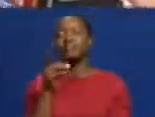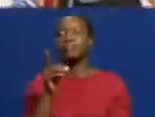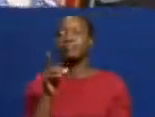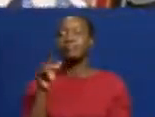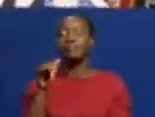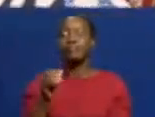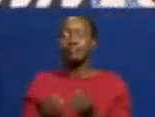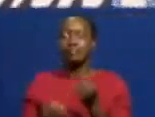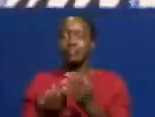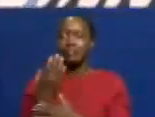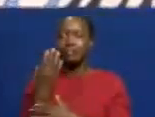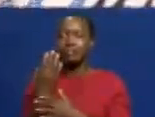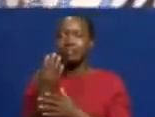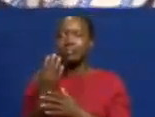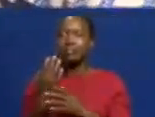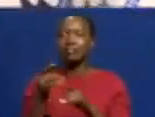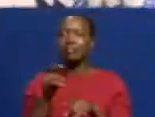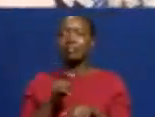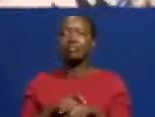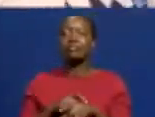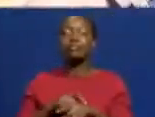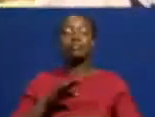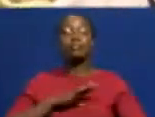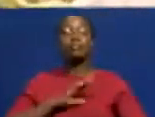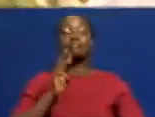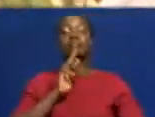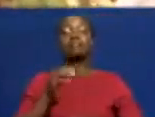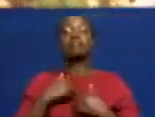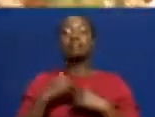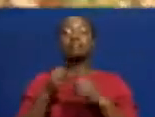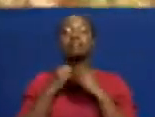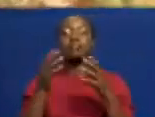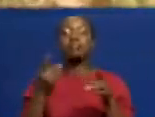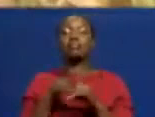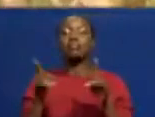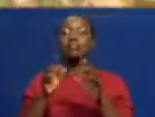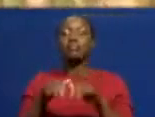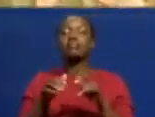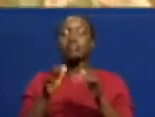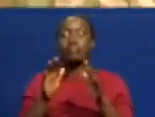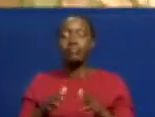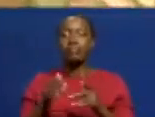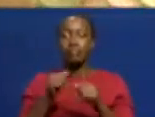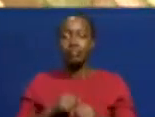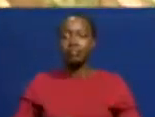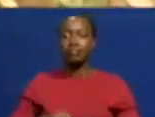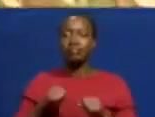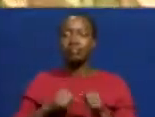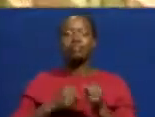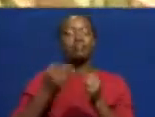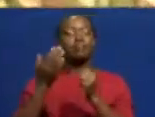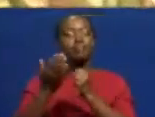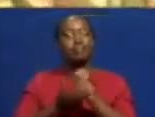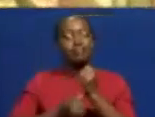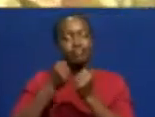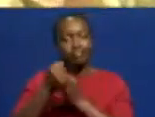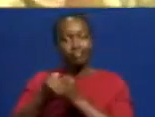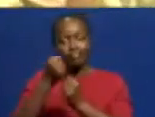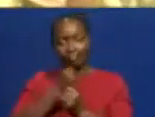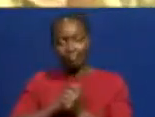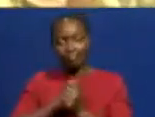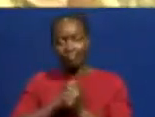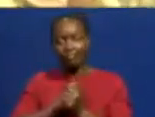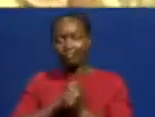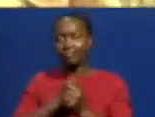can grow even when you don't have enough water, but a farmer can be able to harvest. So this